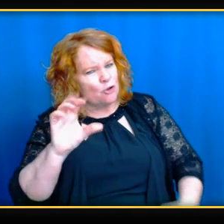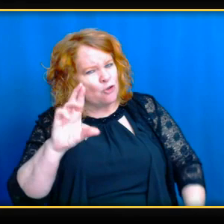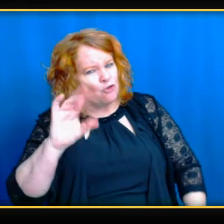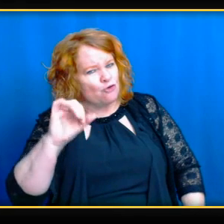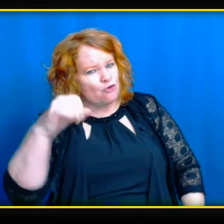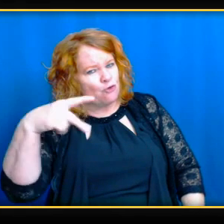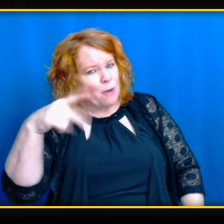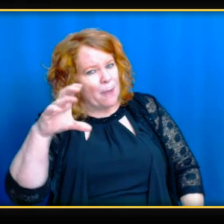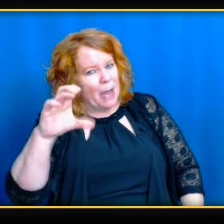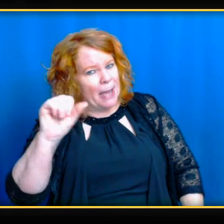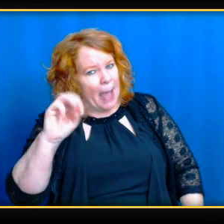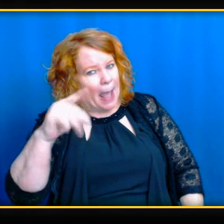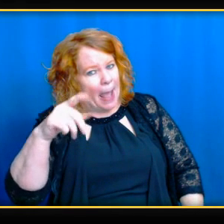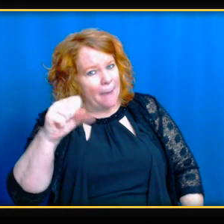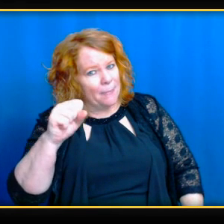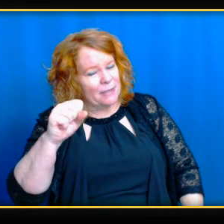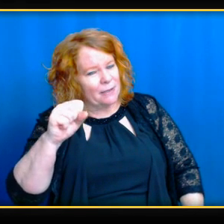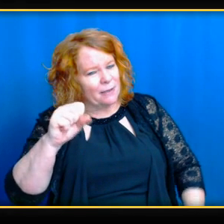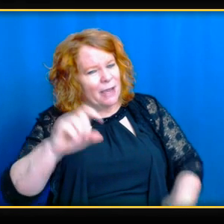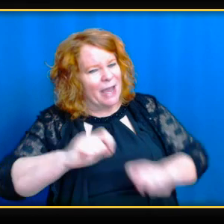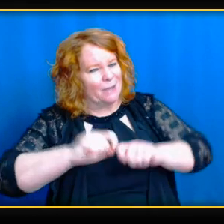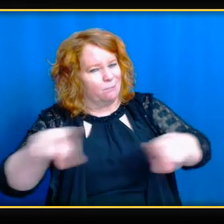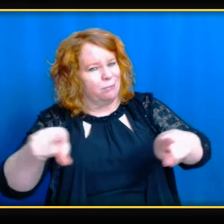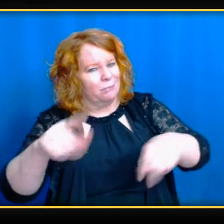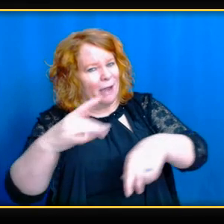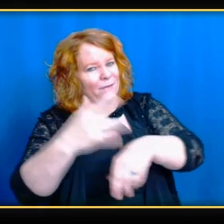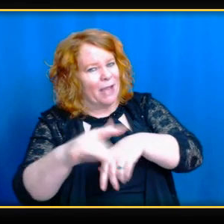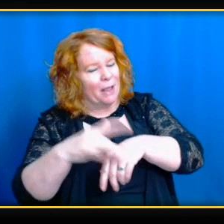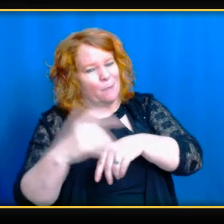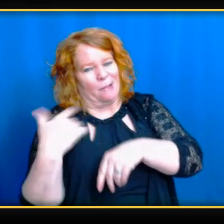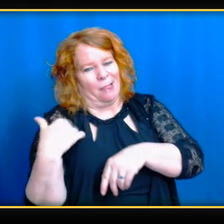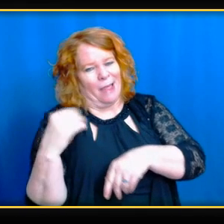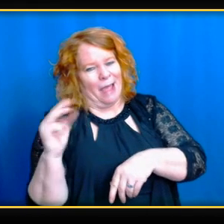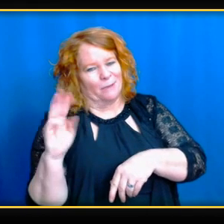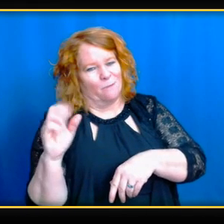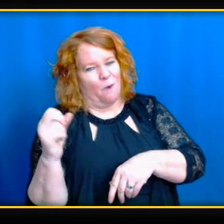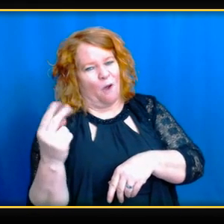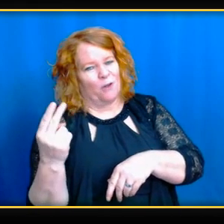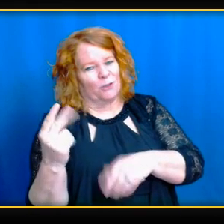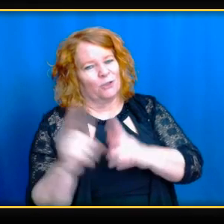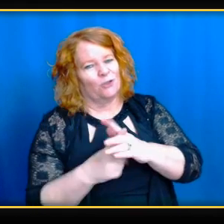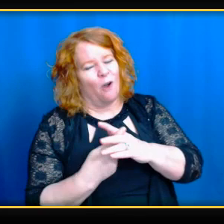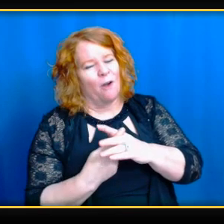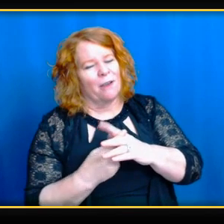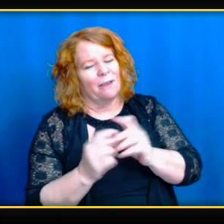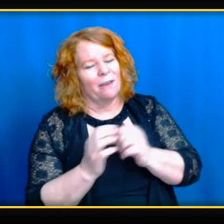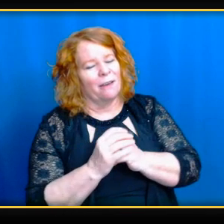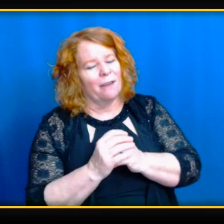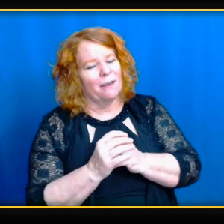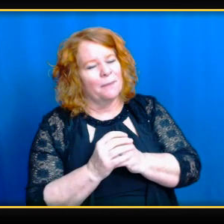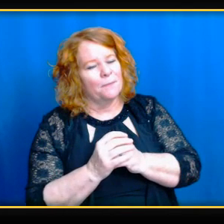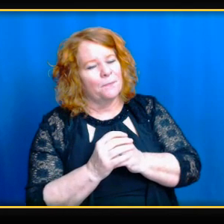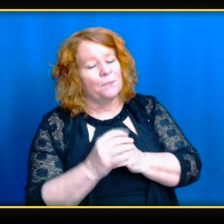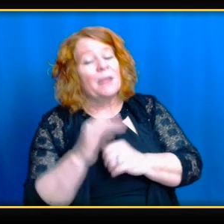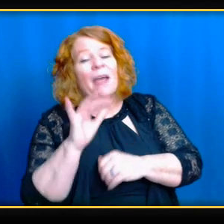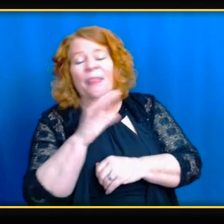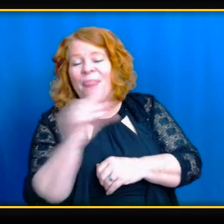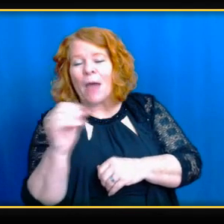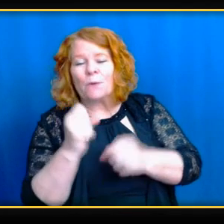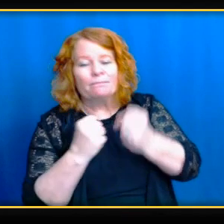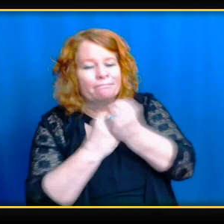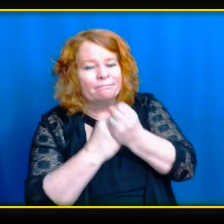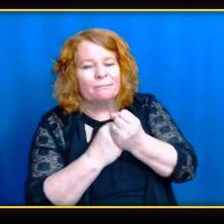last March and was supported by the Obama Higher